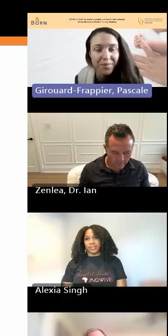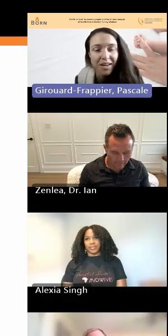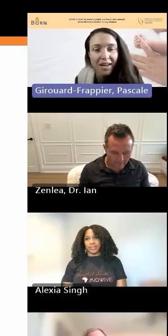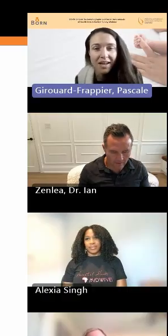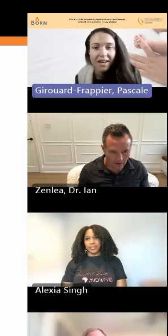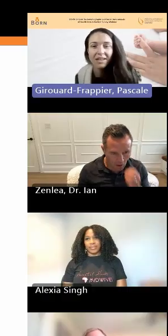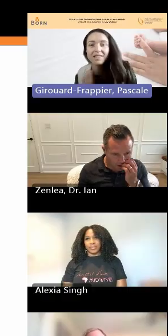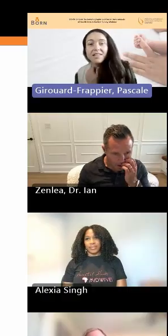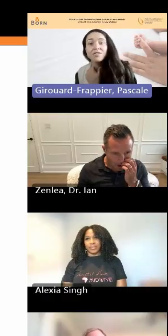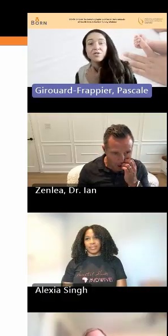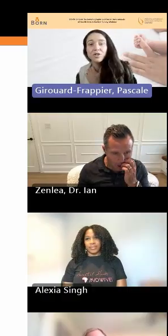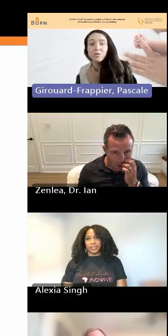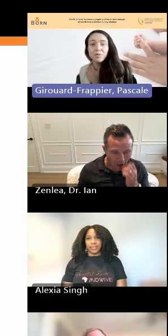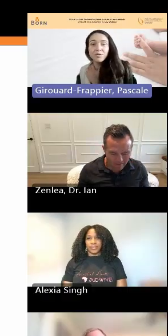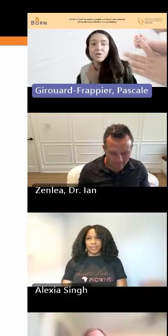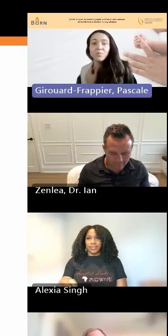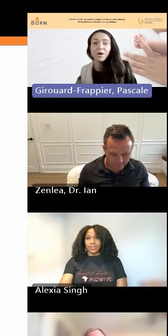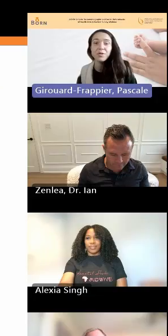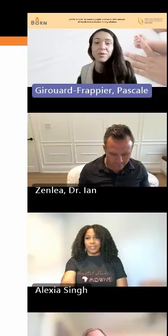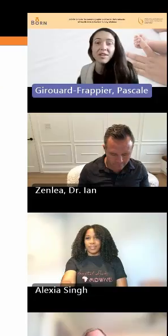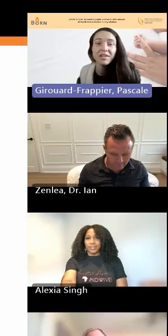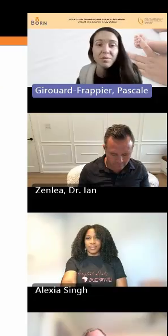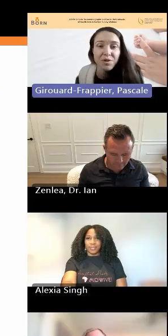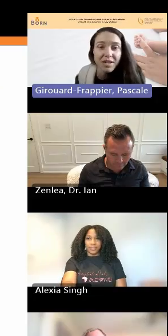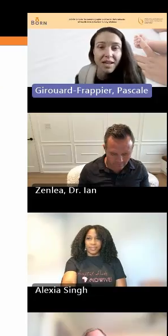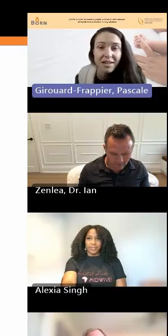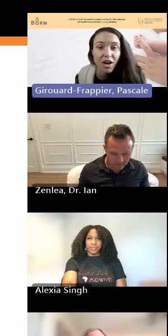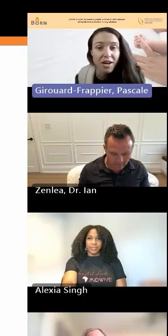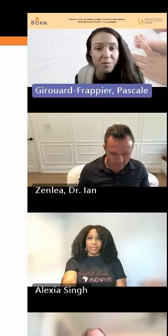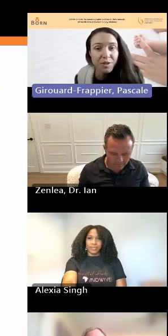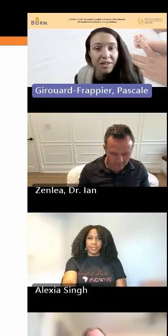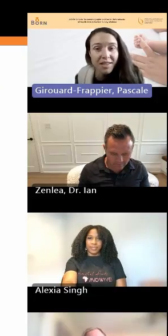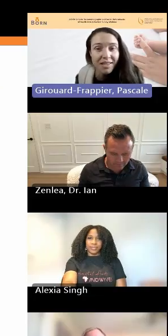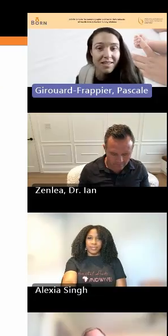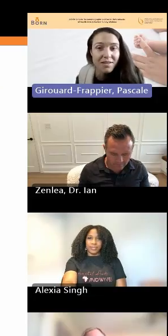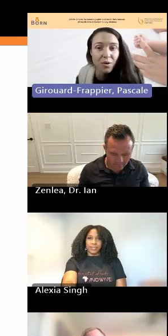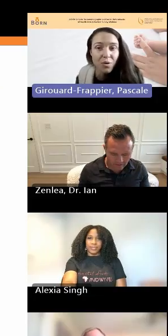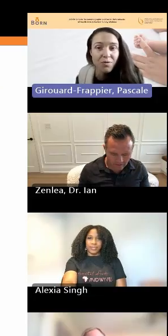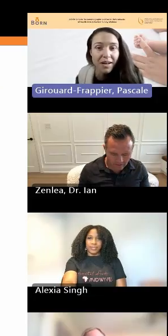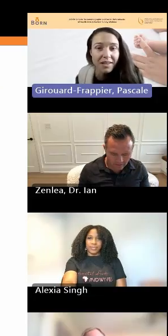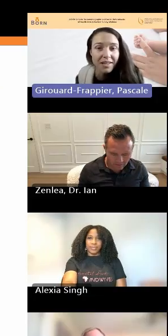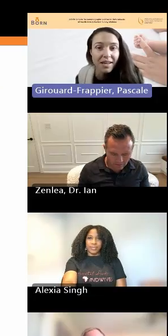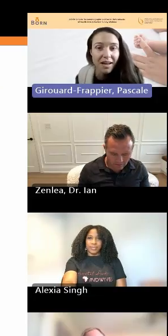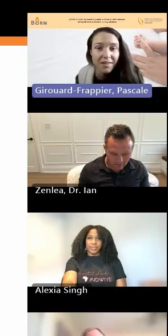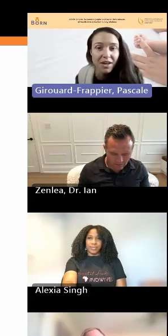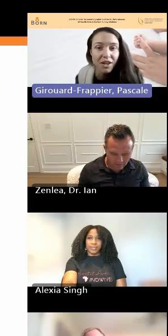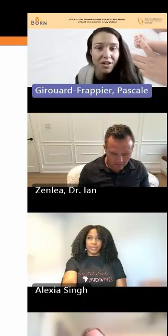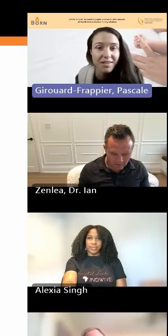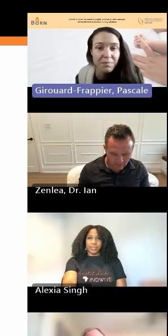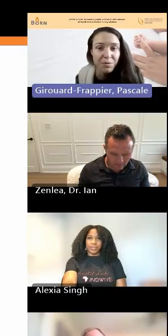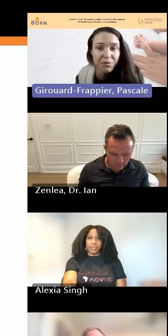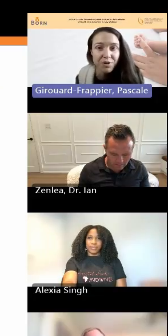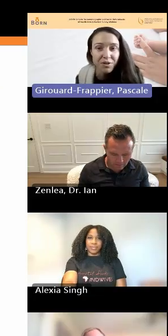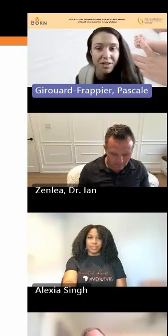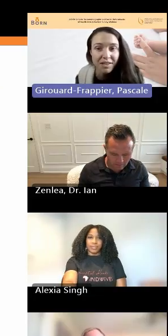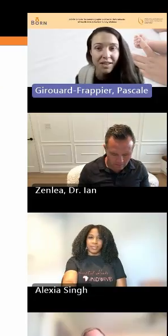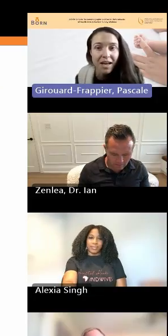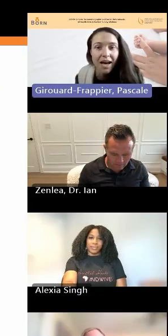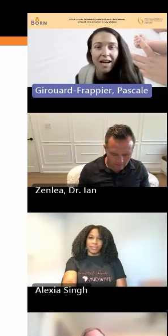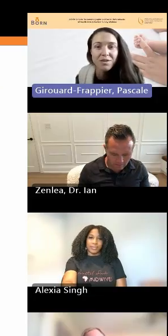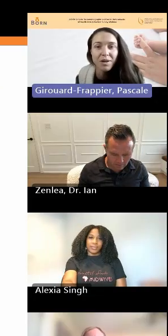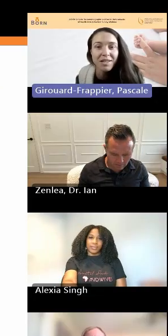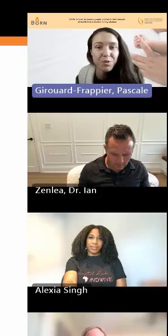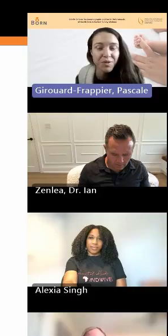care. Alexia also contributes to the broader birthing community as a hospitalist at Oak Valley Health alongside Midwifery